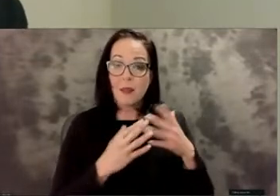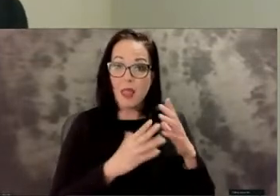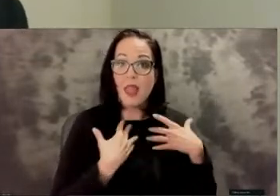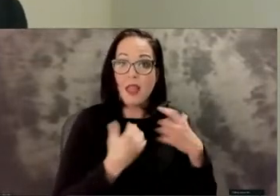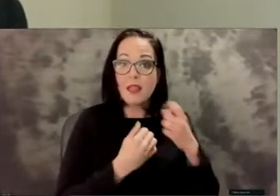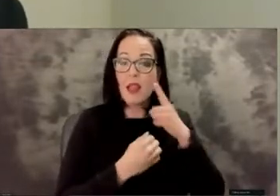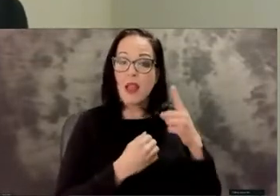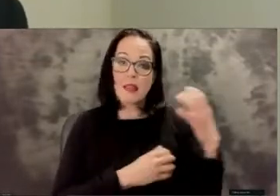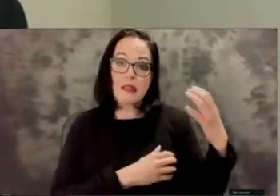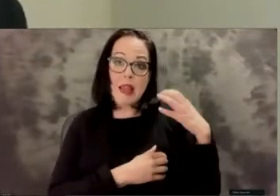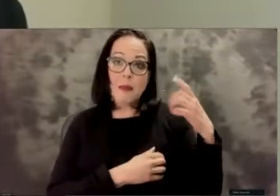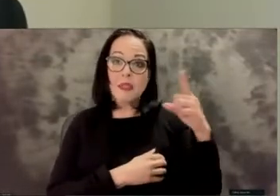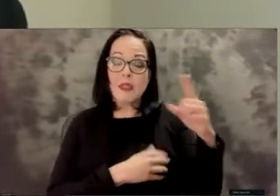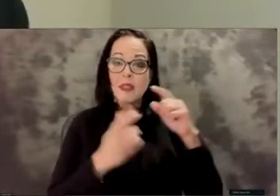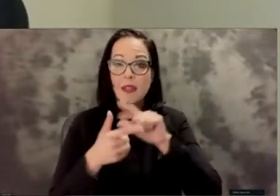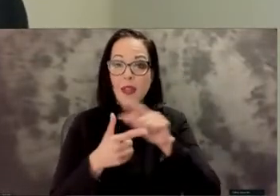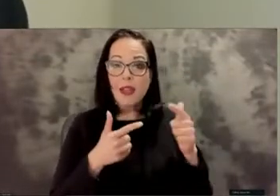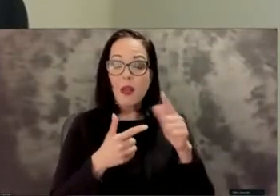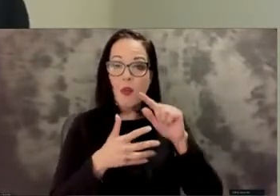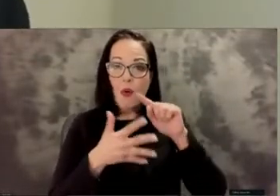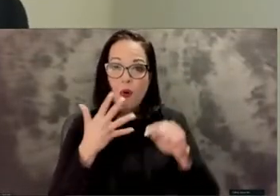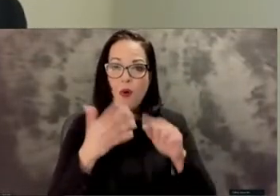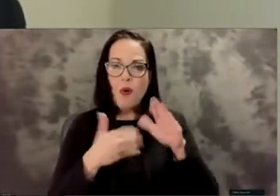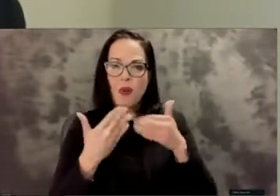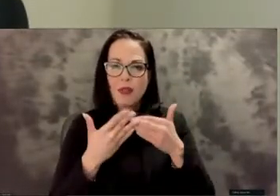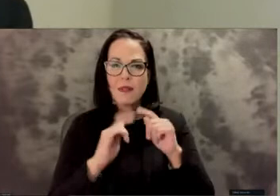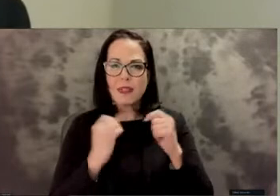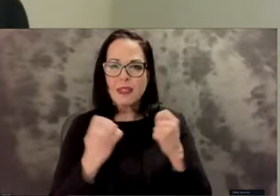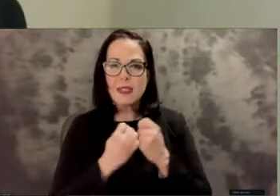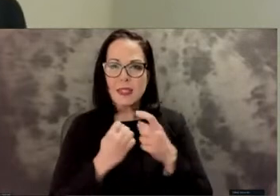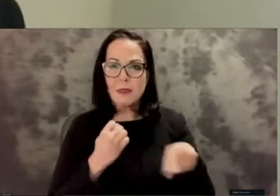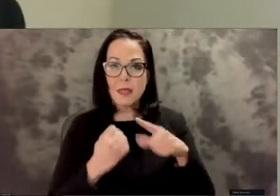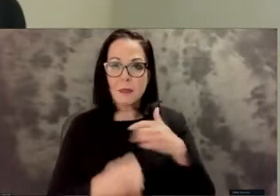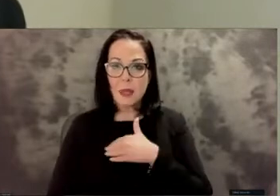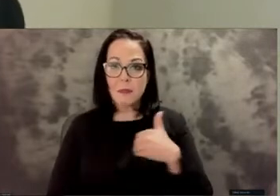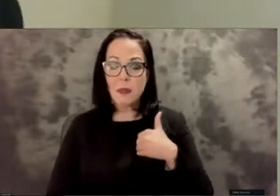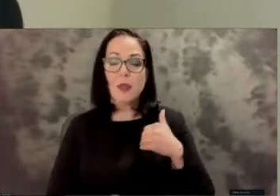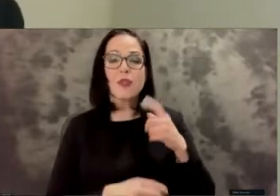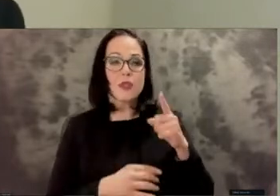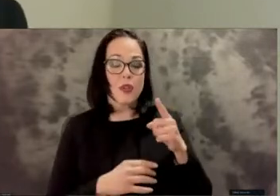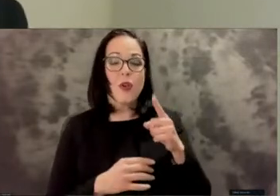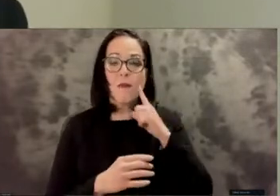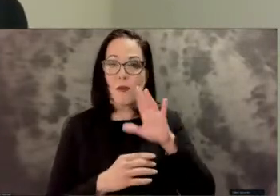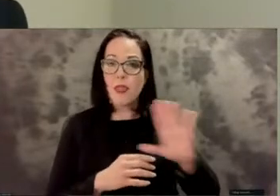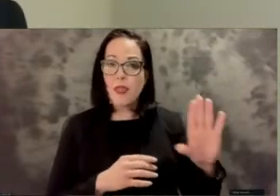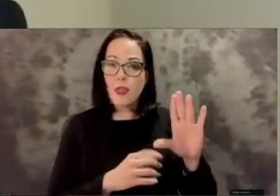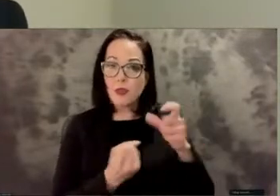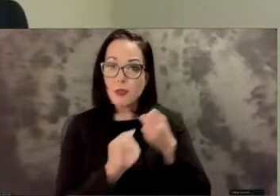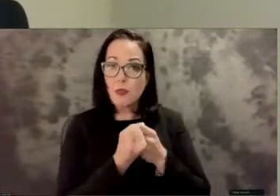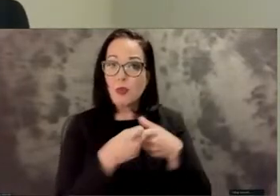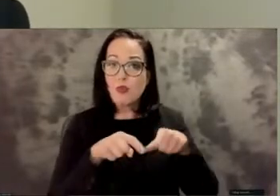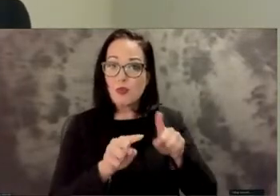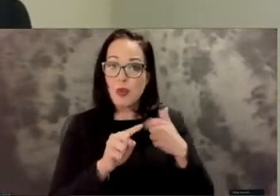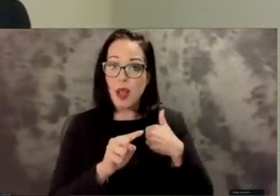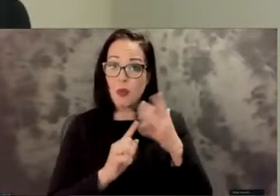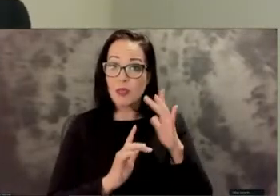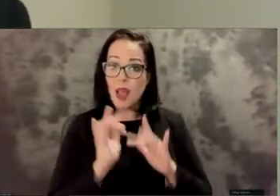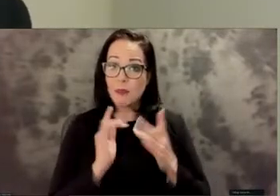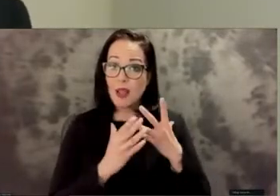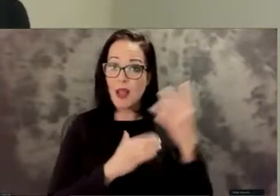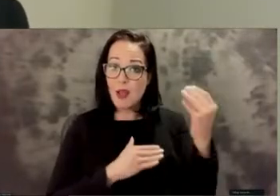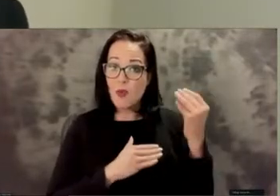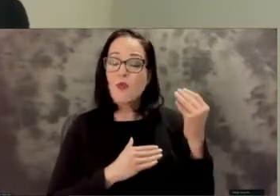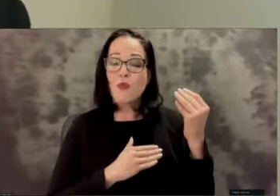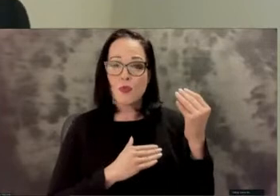Nguyen, Ms. Rosin Moore, and Dr. Martin Mendoza for their support during my absence. As